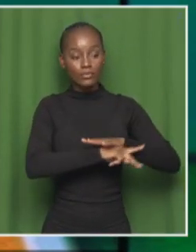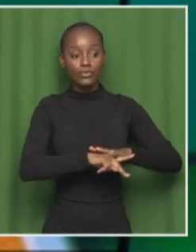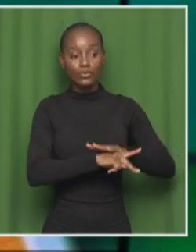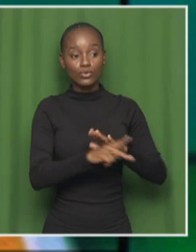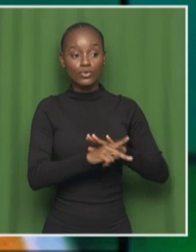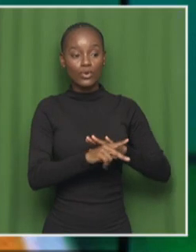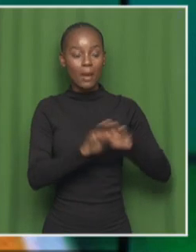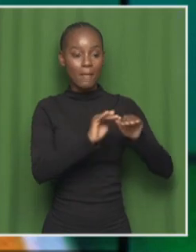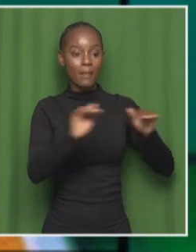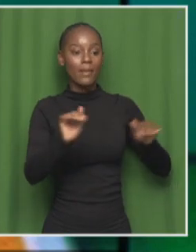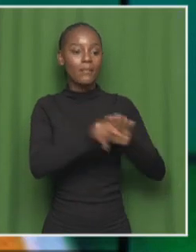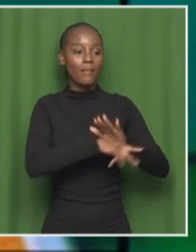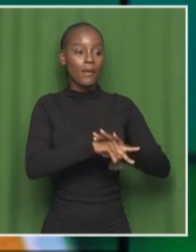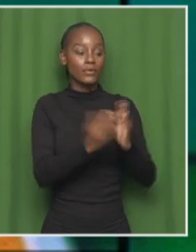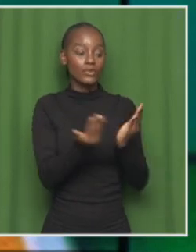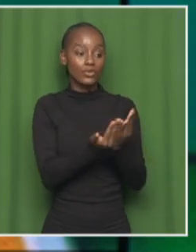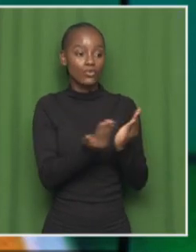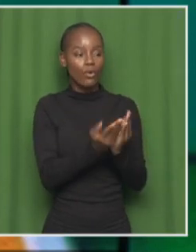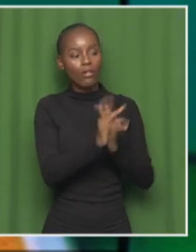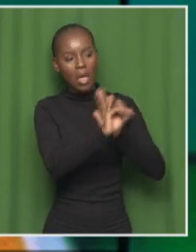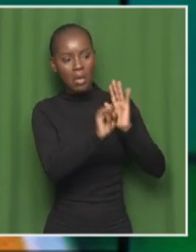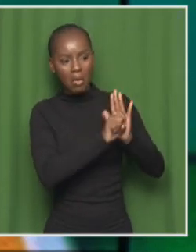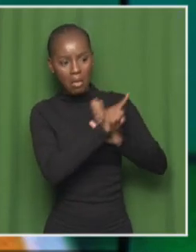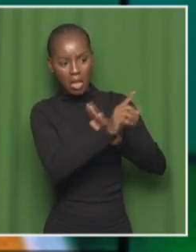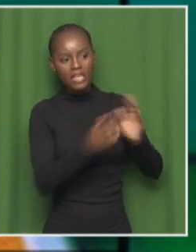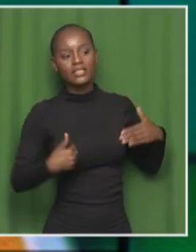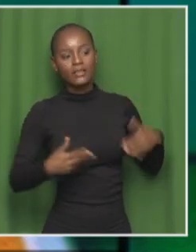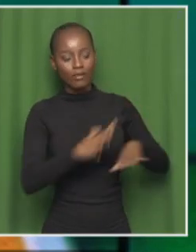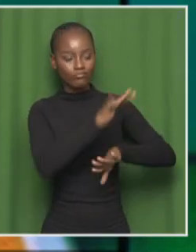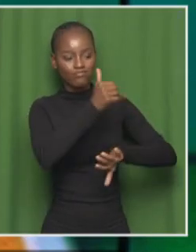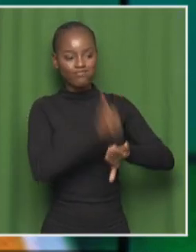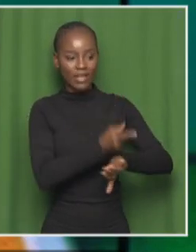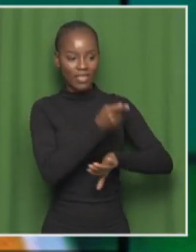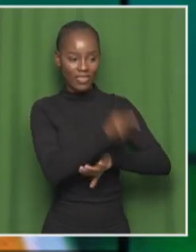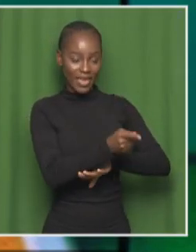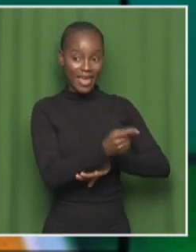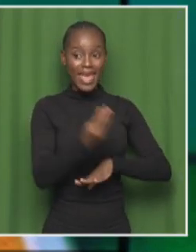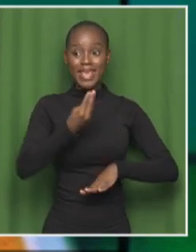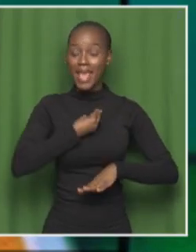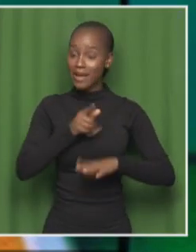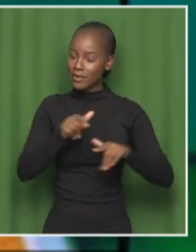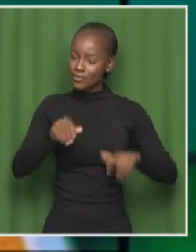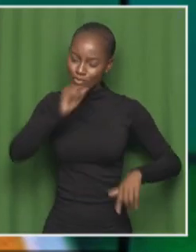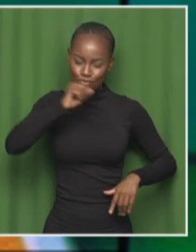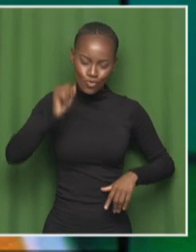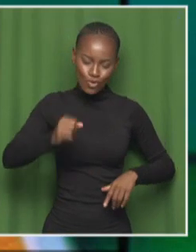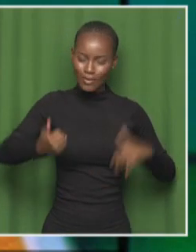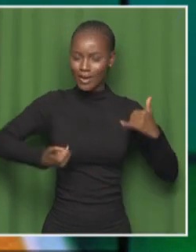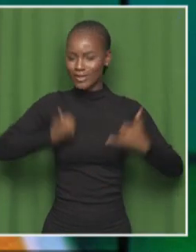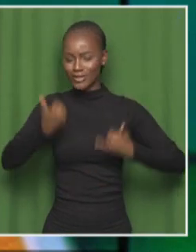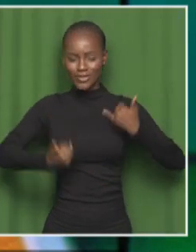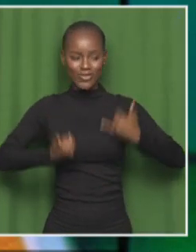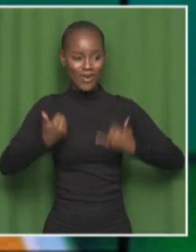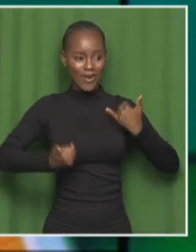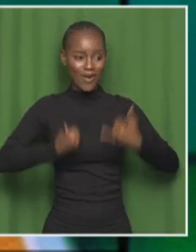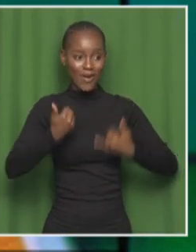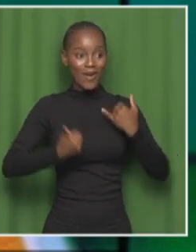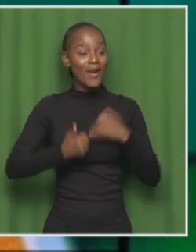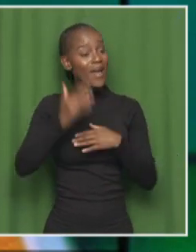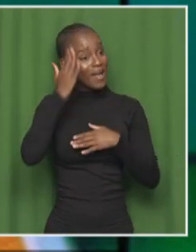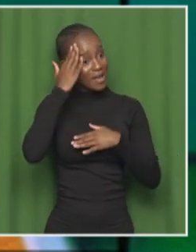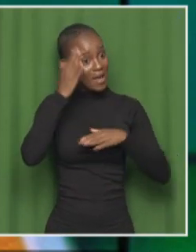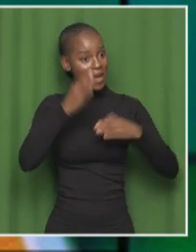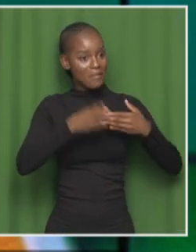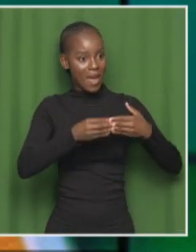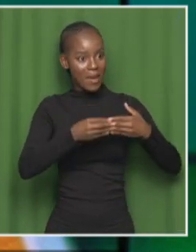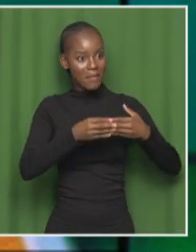we identified them as a good place to start, and the youngsters love it. We have a member that goes in once in 2